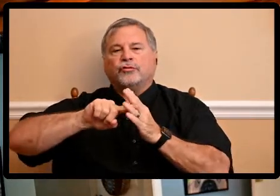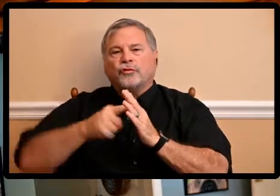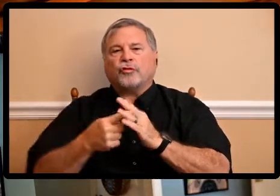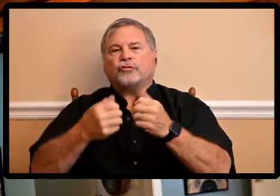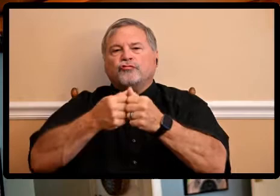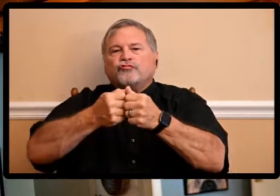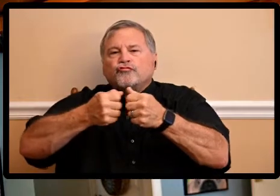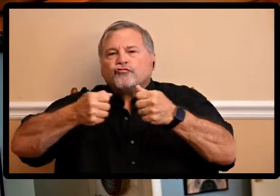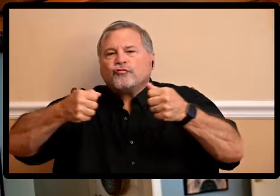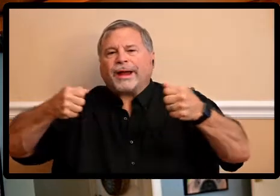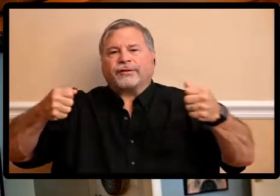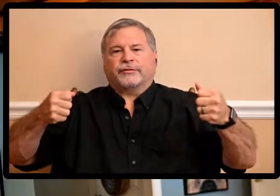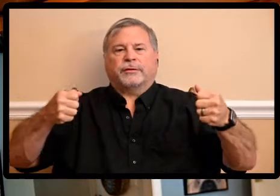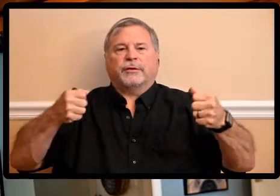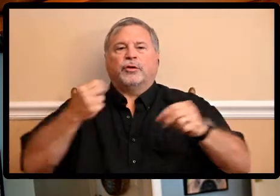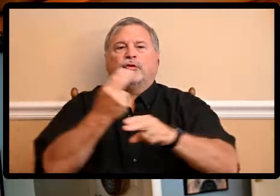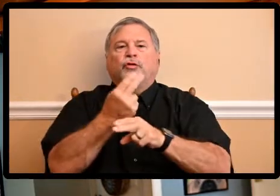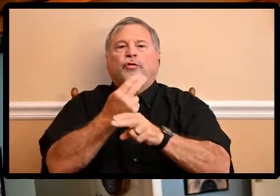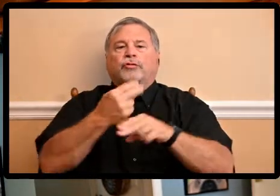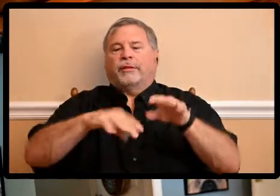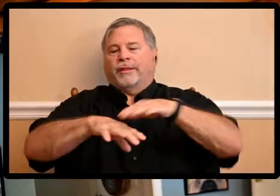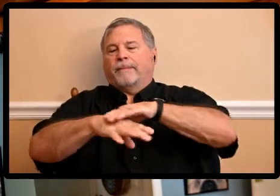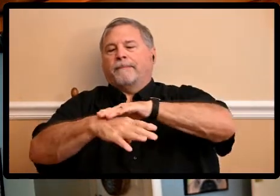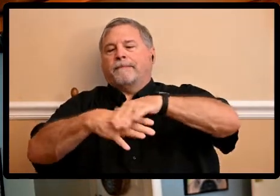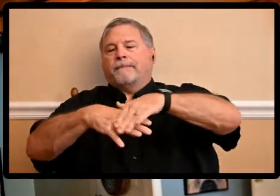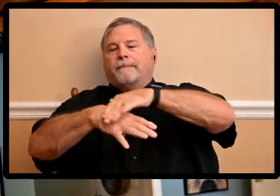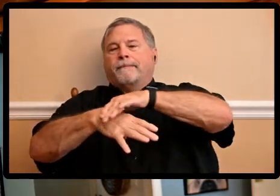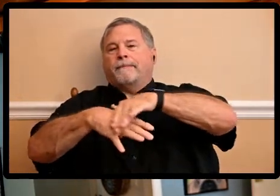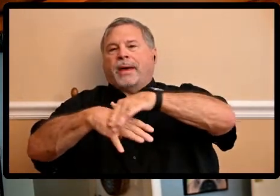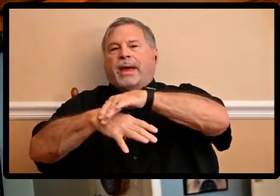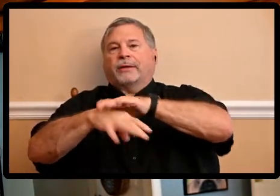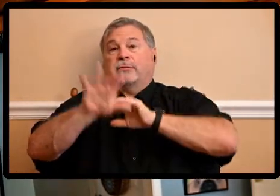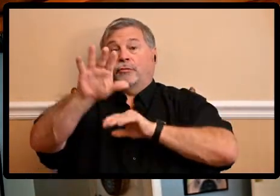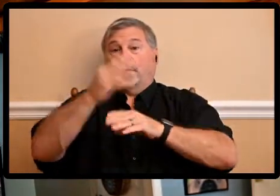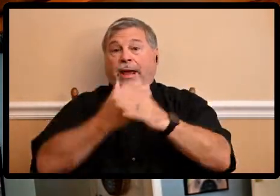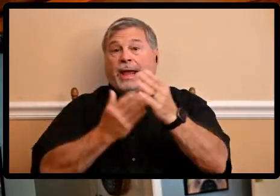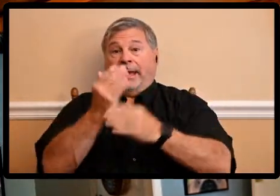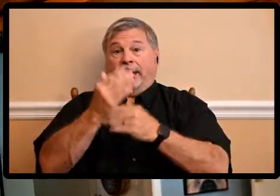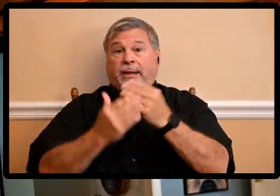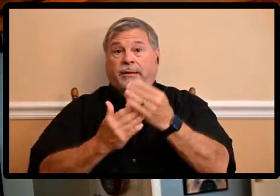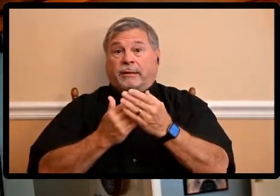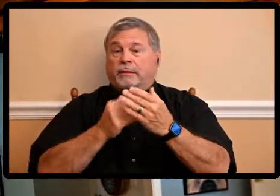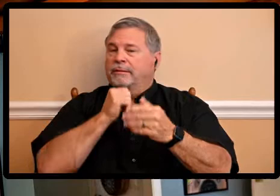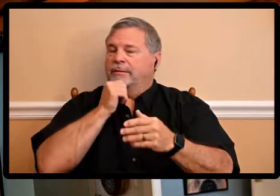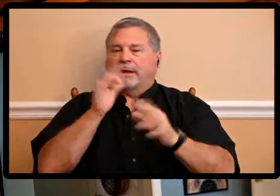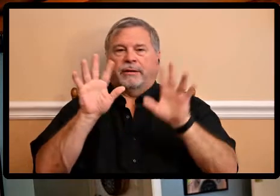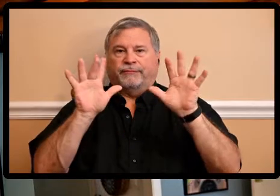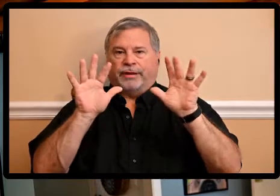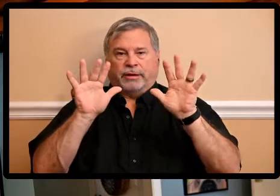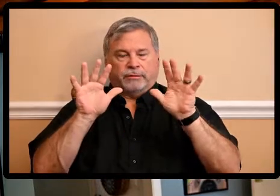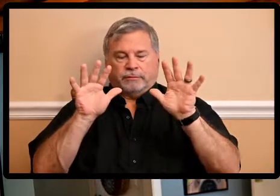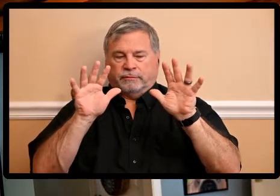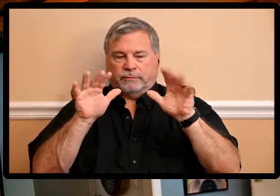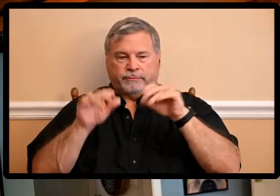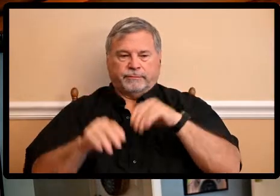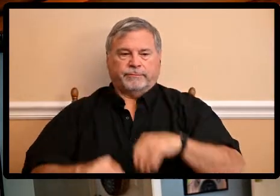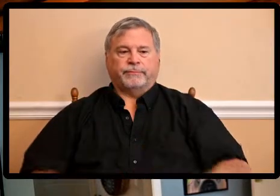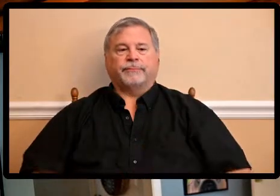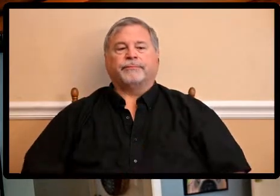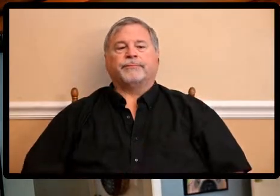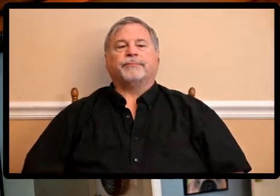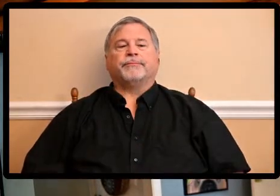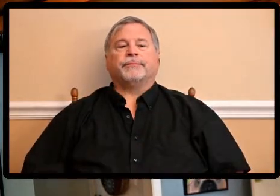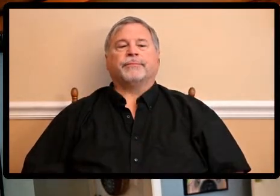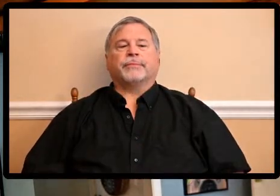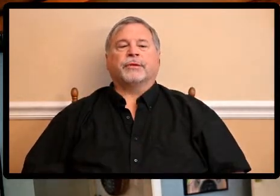it just by using the backs of your hands. And you're not really using your fingers. You're